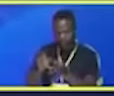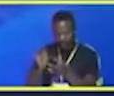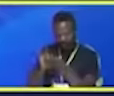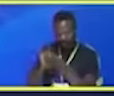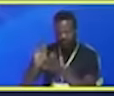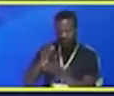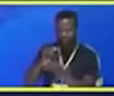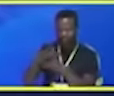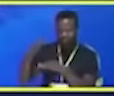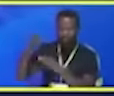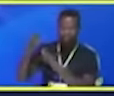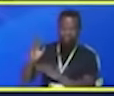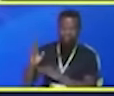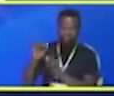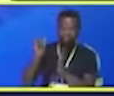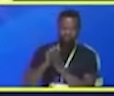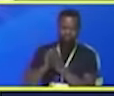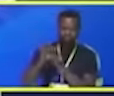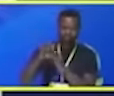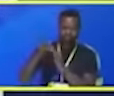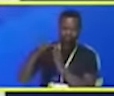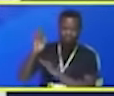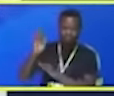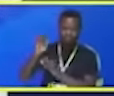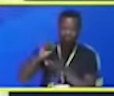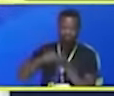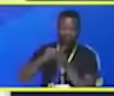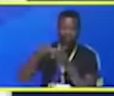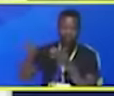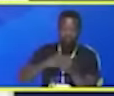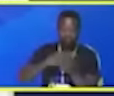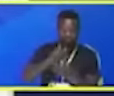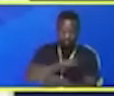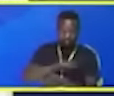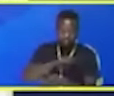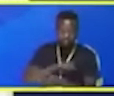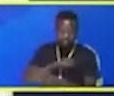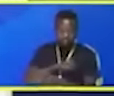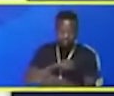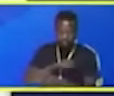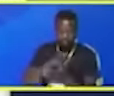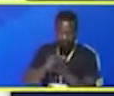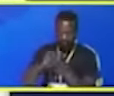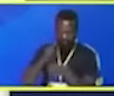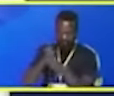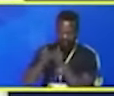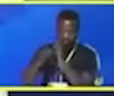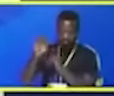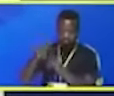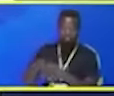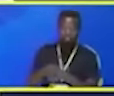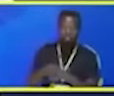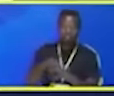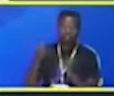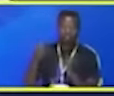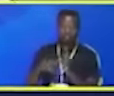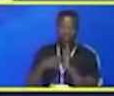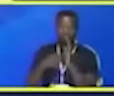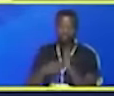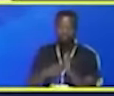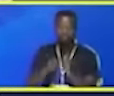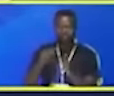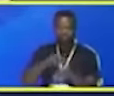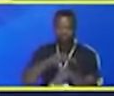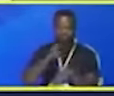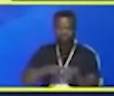The glory of God is a summation of every attribute that makes him God. Now he's revealing his